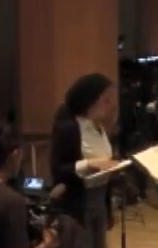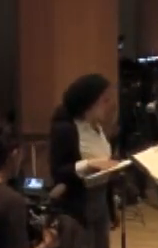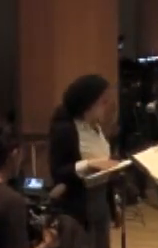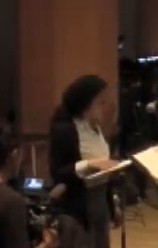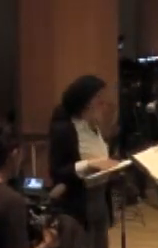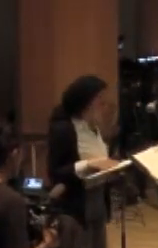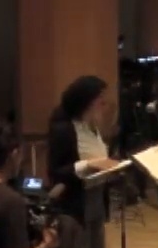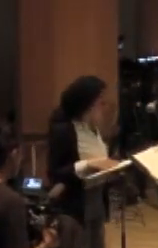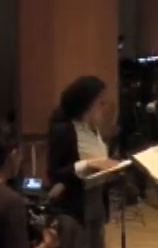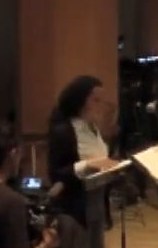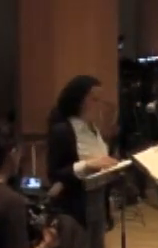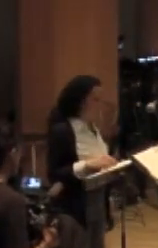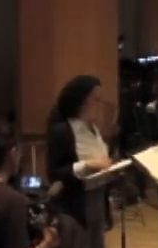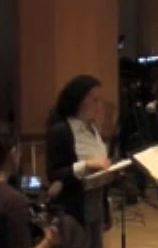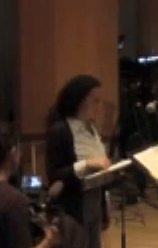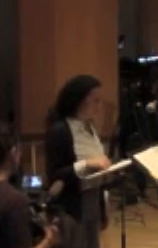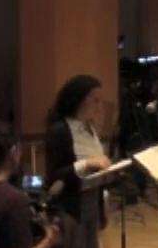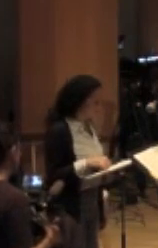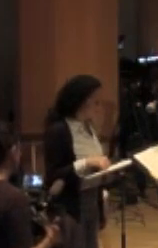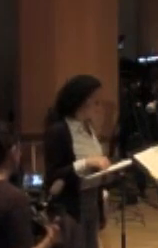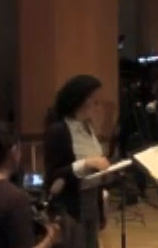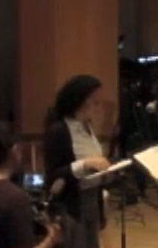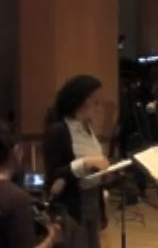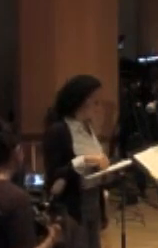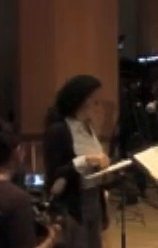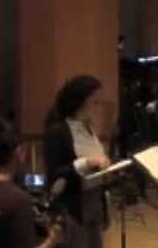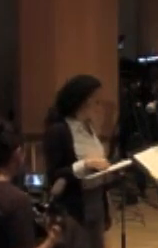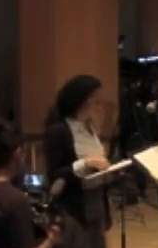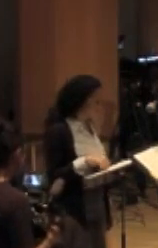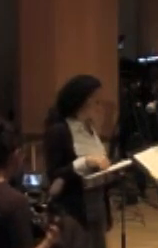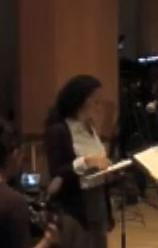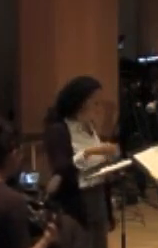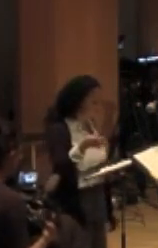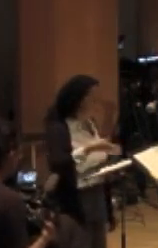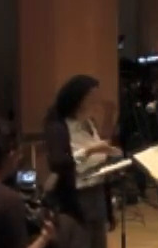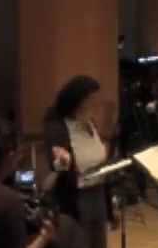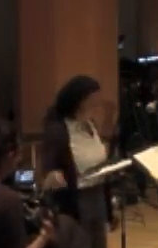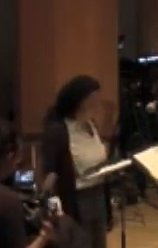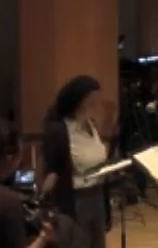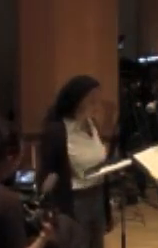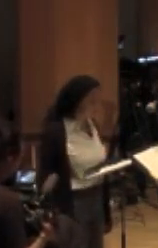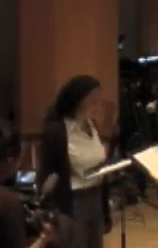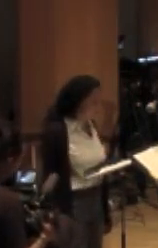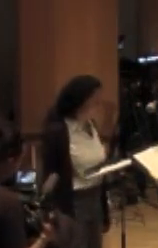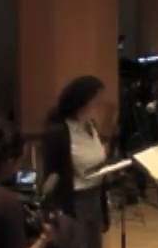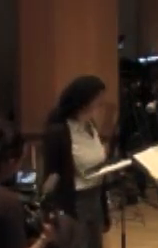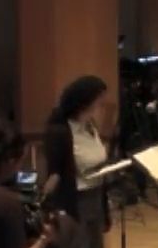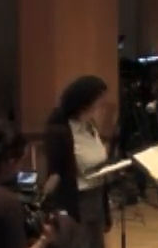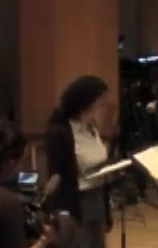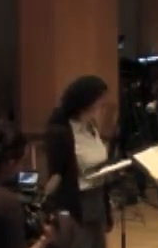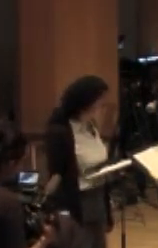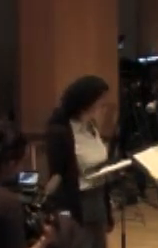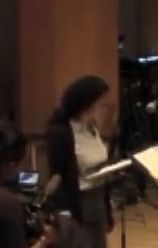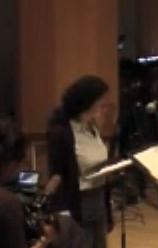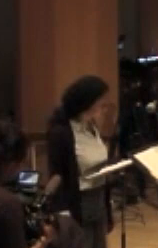yeah no I don't like being on the water yeah I know but you go ahead OA stands up puts his